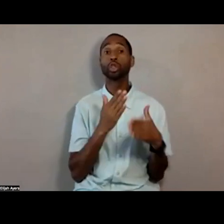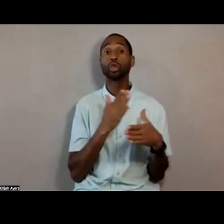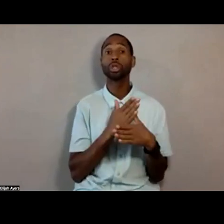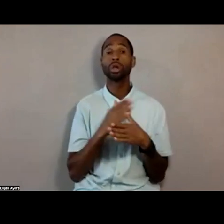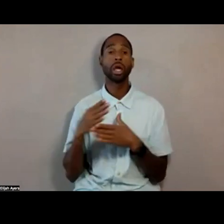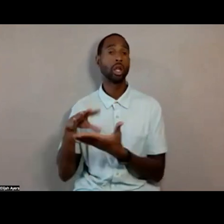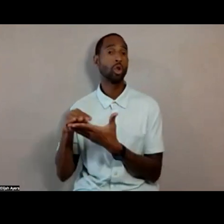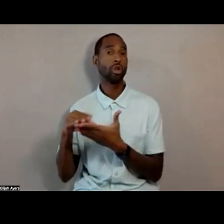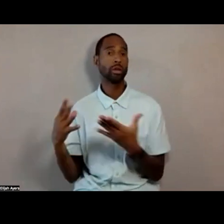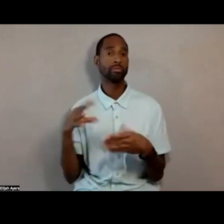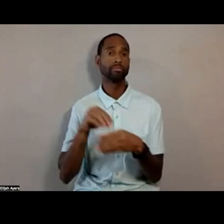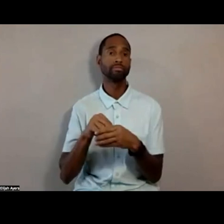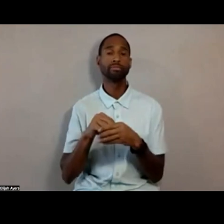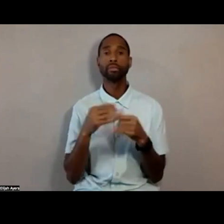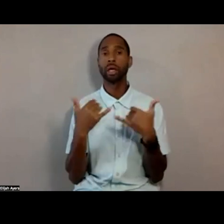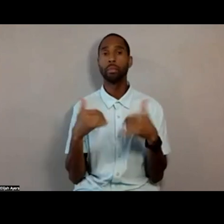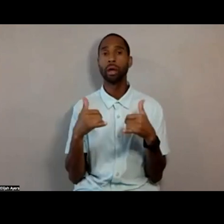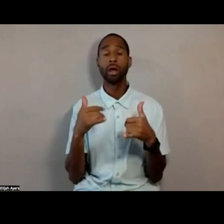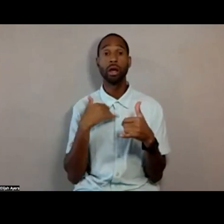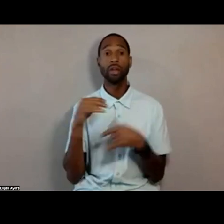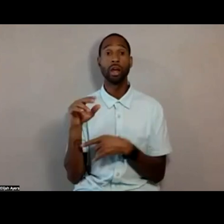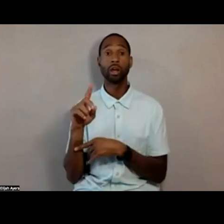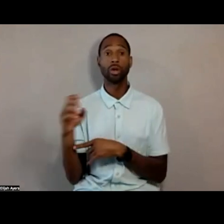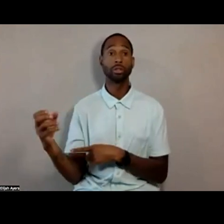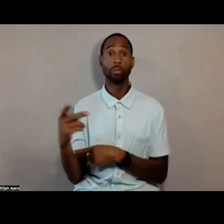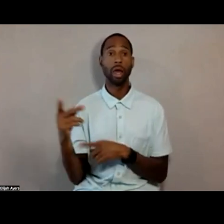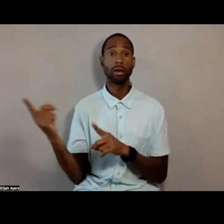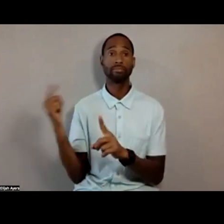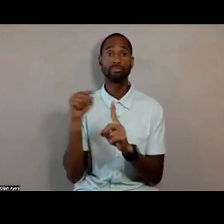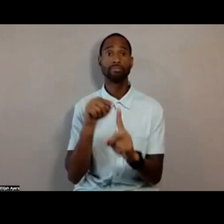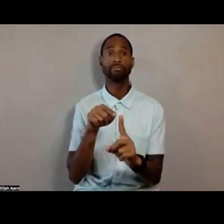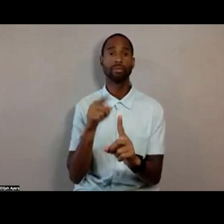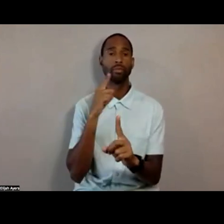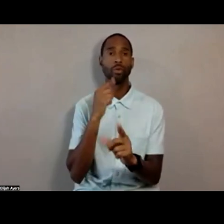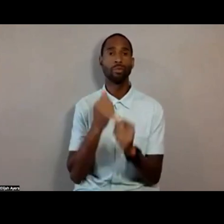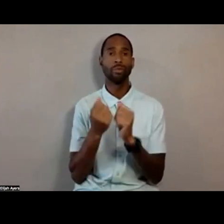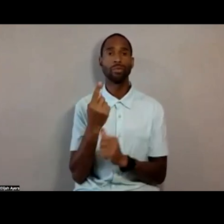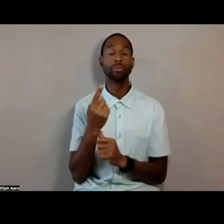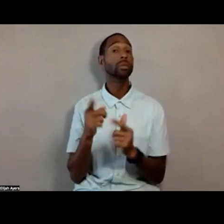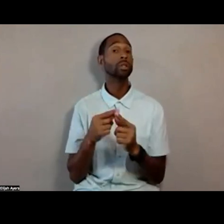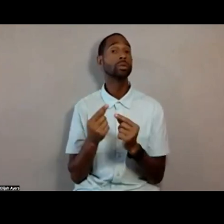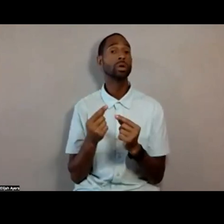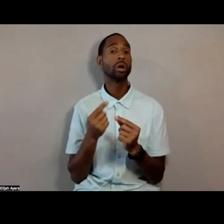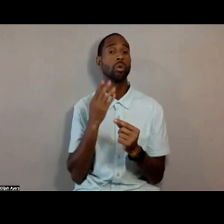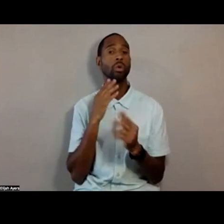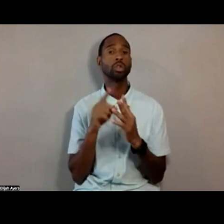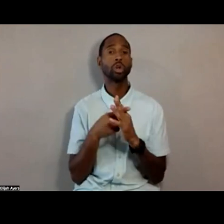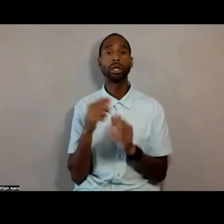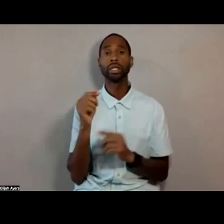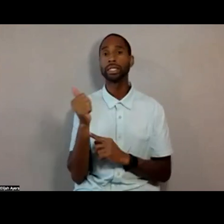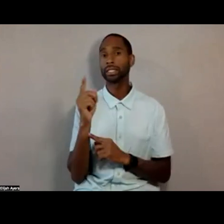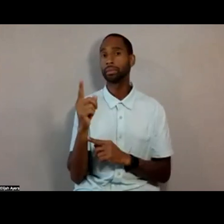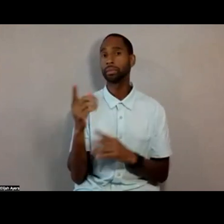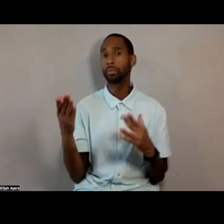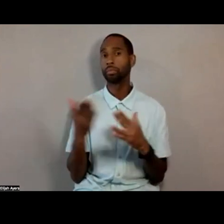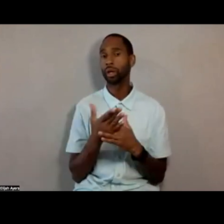conflict and play. So we're gonna bring this question back up for everybody, and then we're going to be heading into a 10-minute